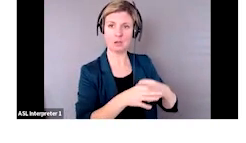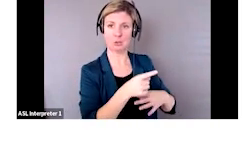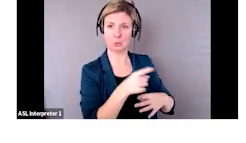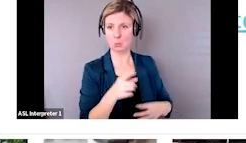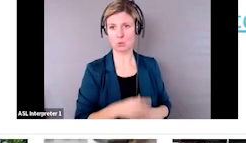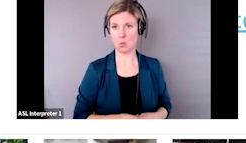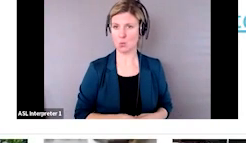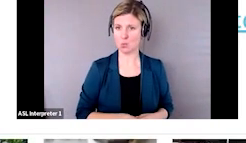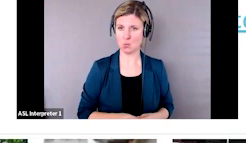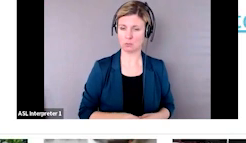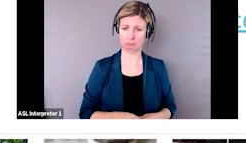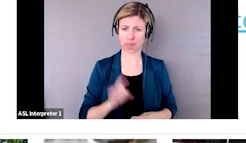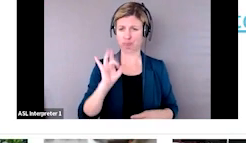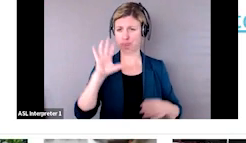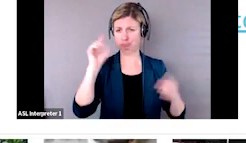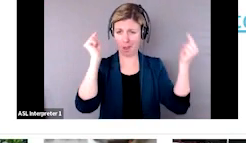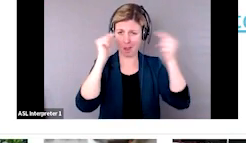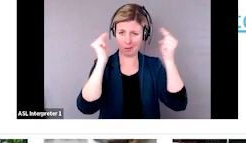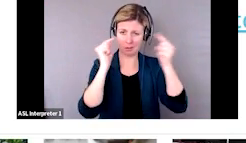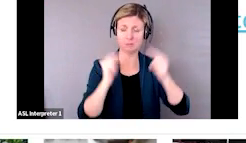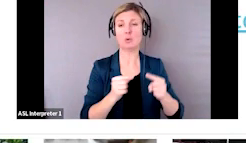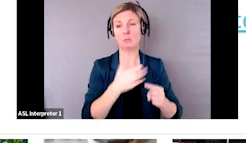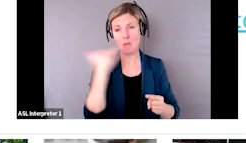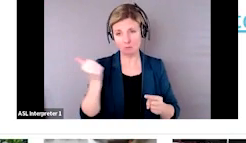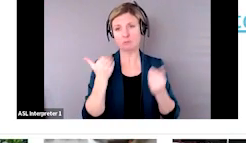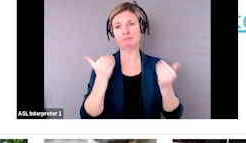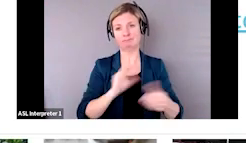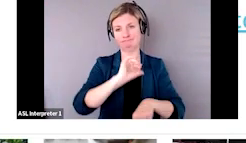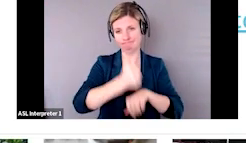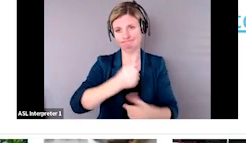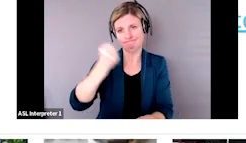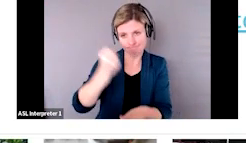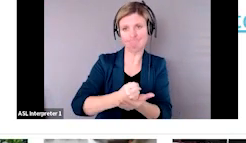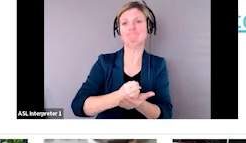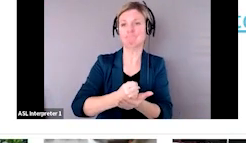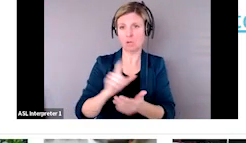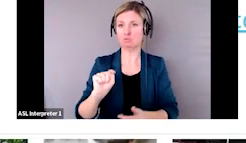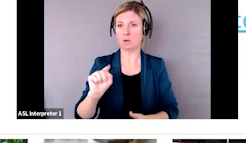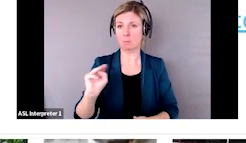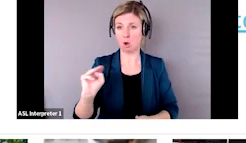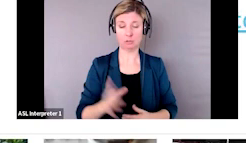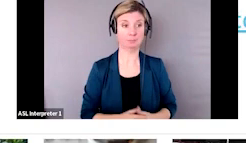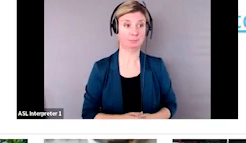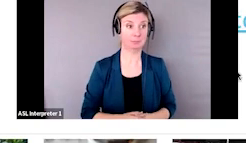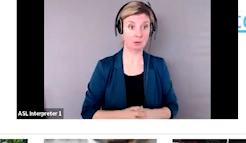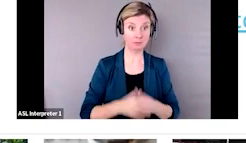Now, when we are trademarked, we have access to include rich content.